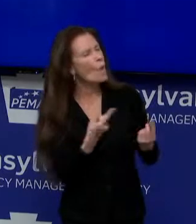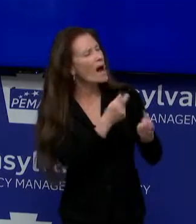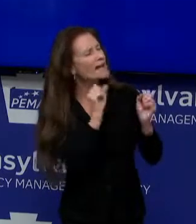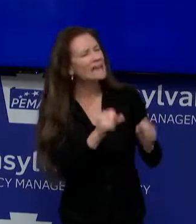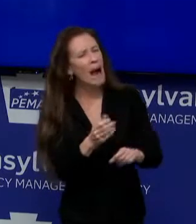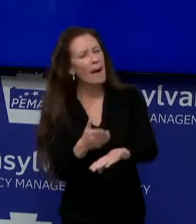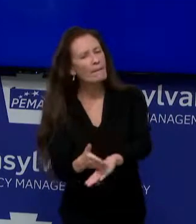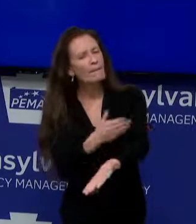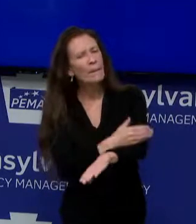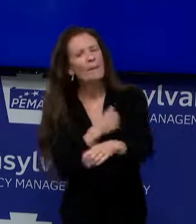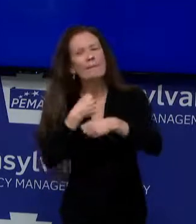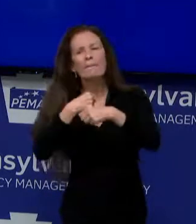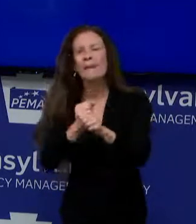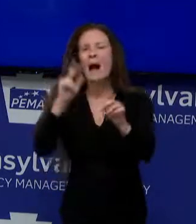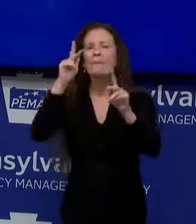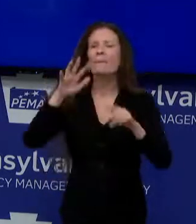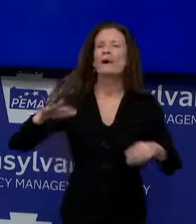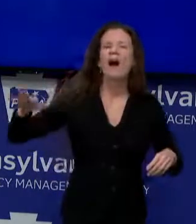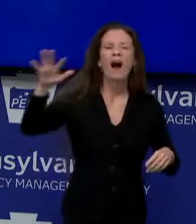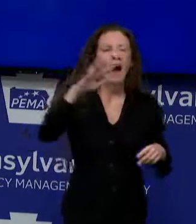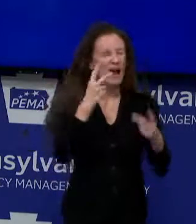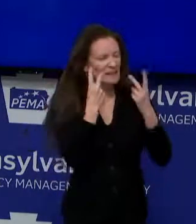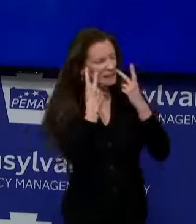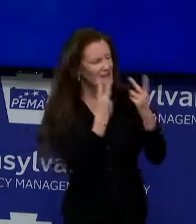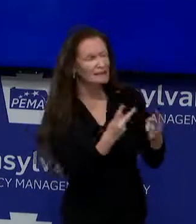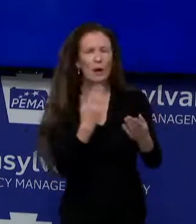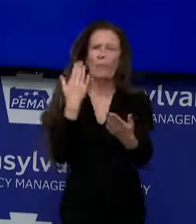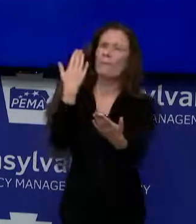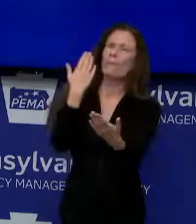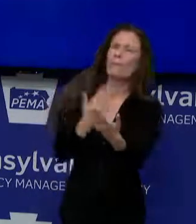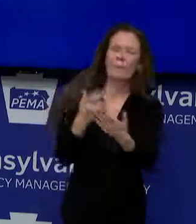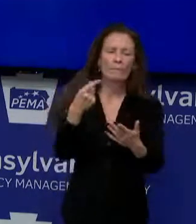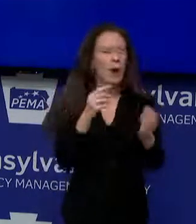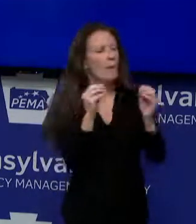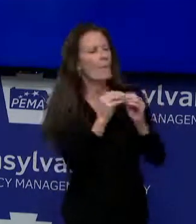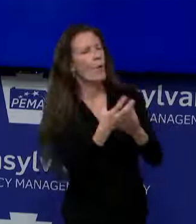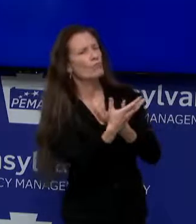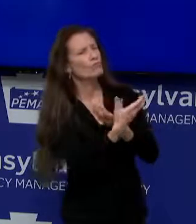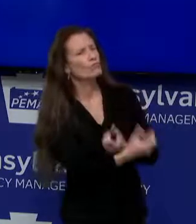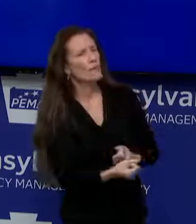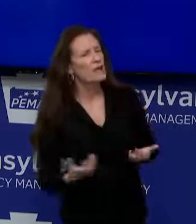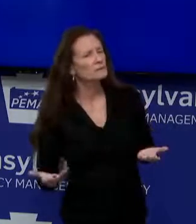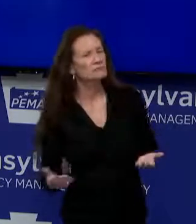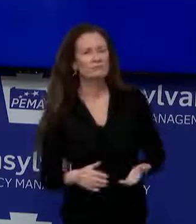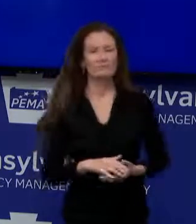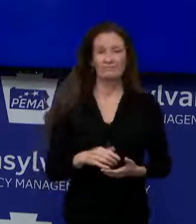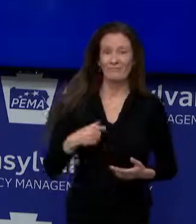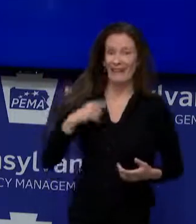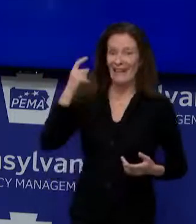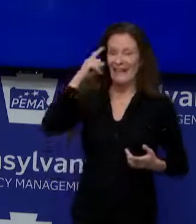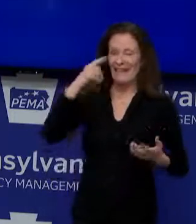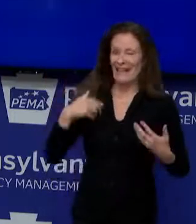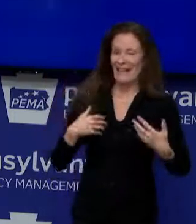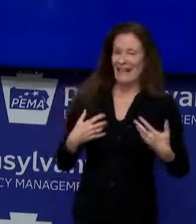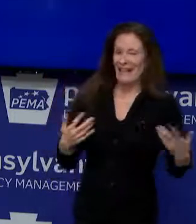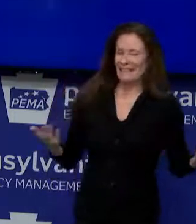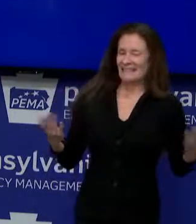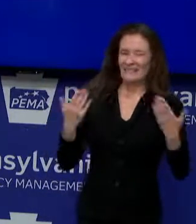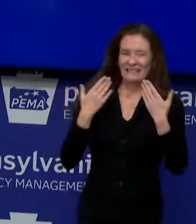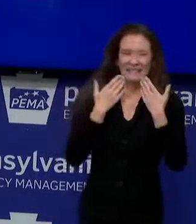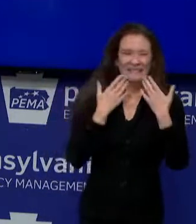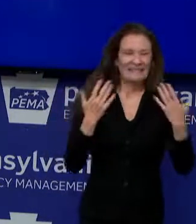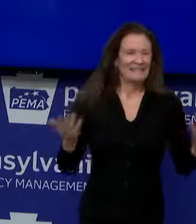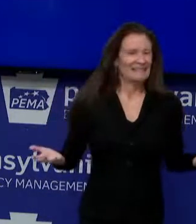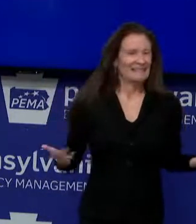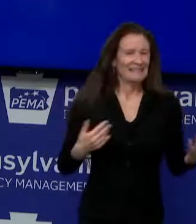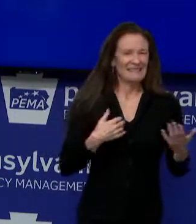improve, reach out to those people? I don't know, and I'm not sure it's misinformation. It's absolutely disinformation.